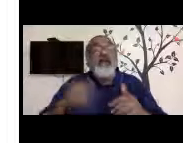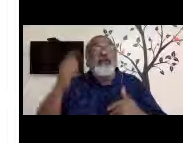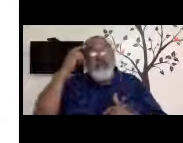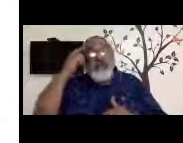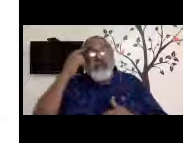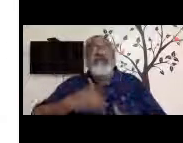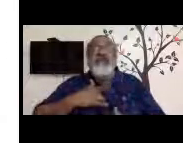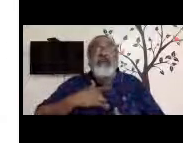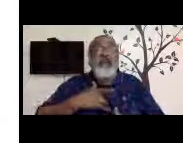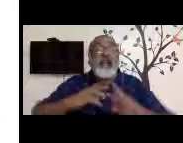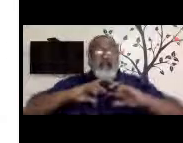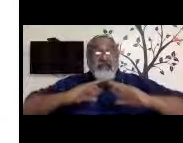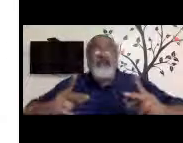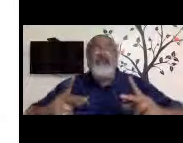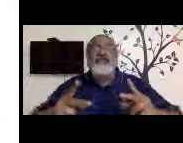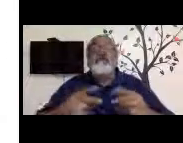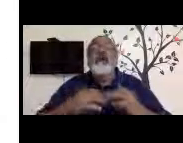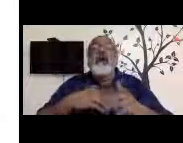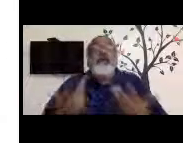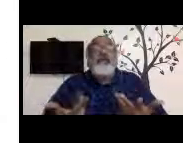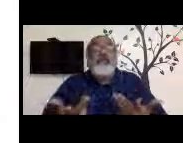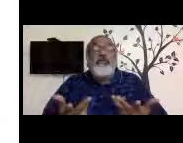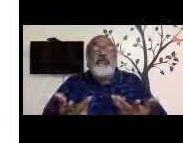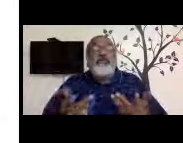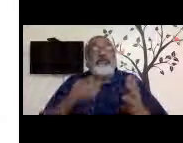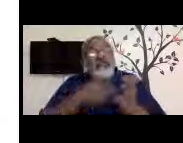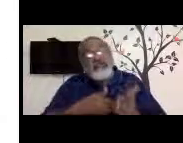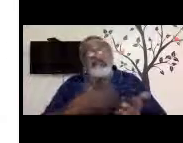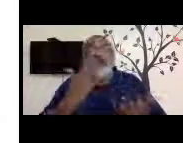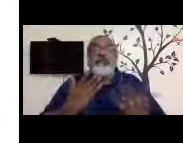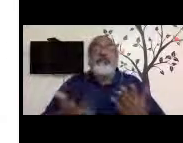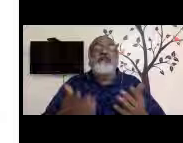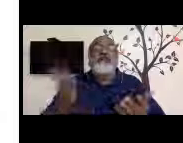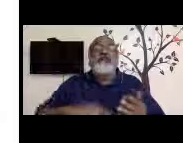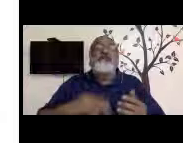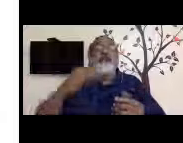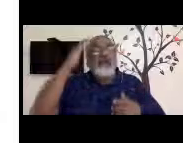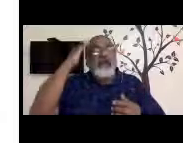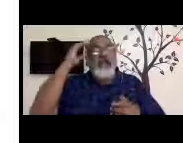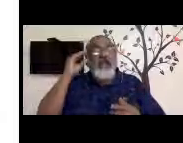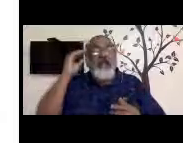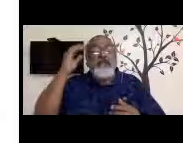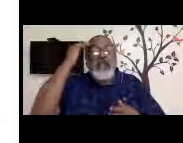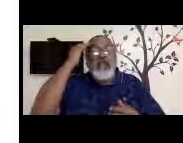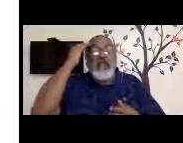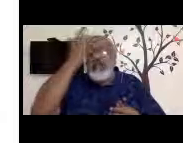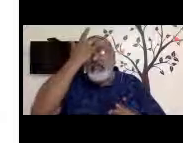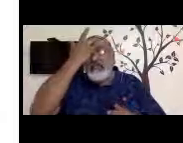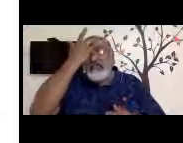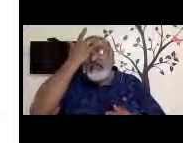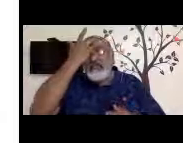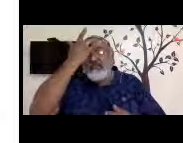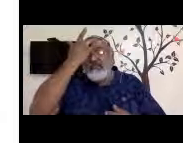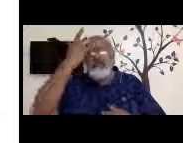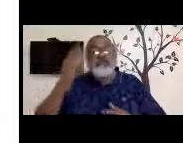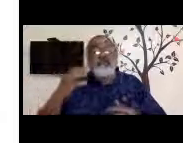person is considered as having mental illness. And so what is more important is